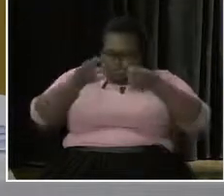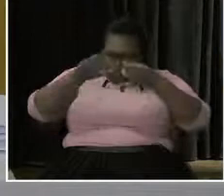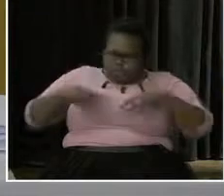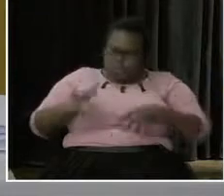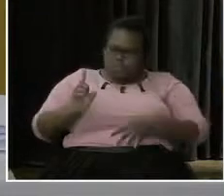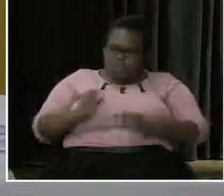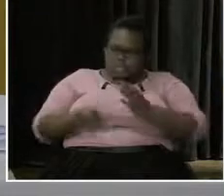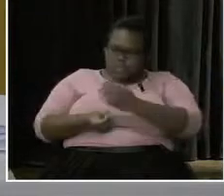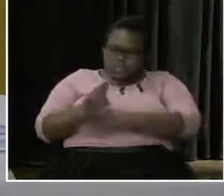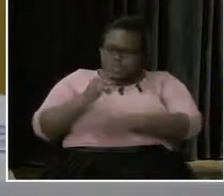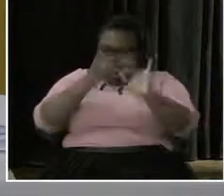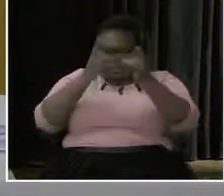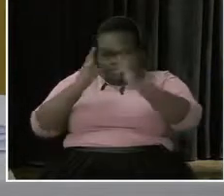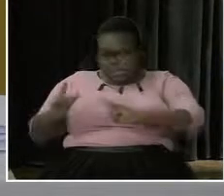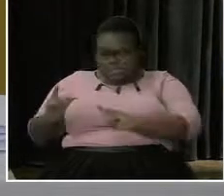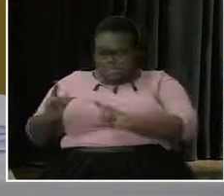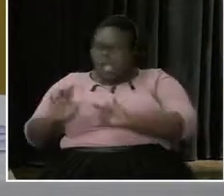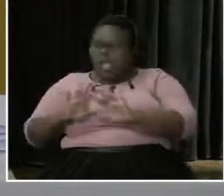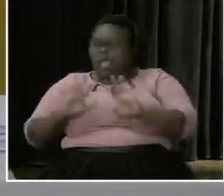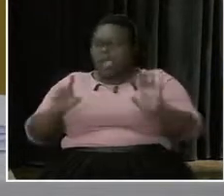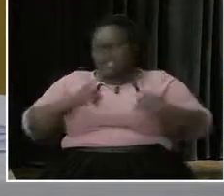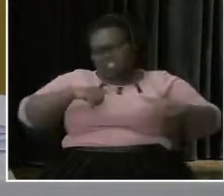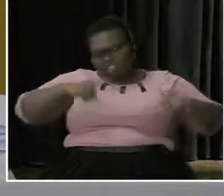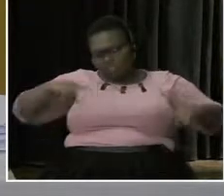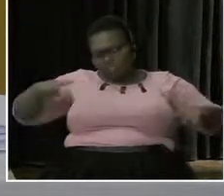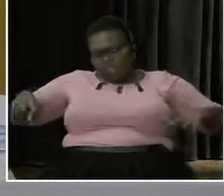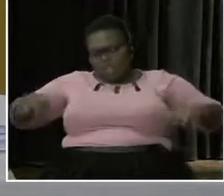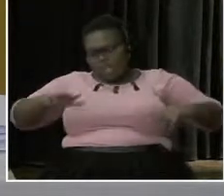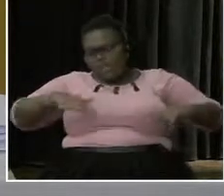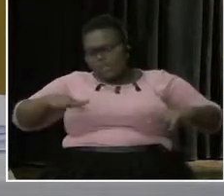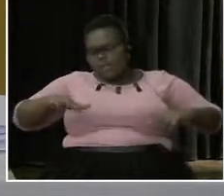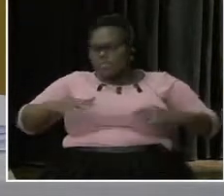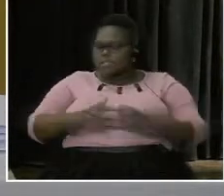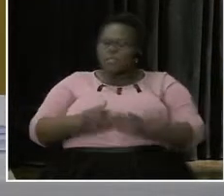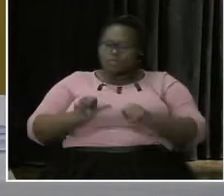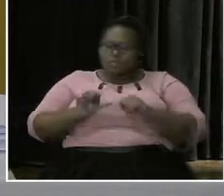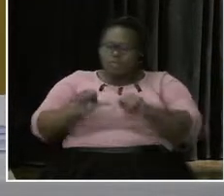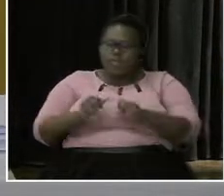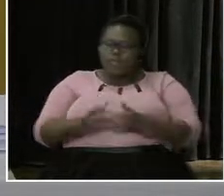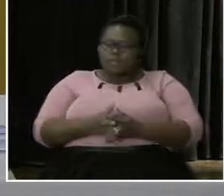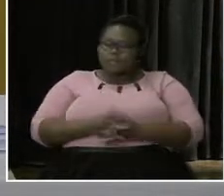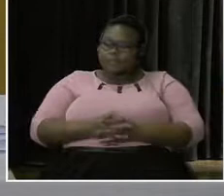not in different areas. Continue, Councillor Sabelo.